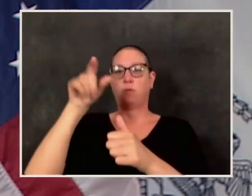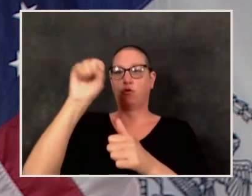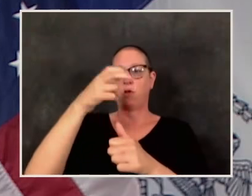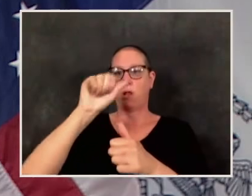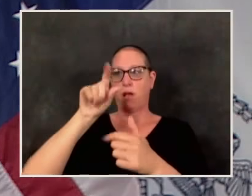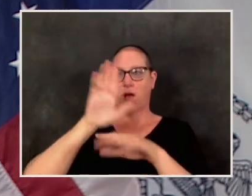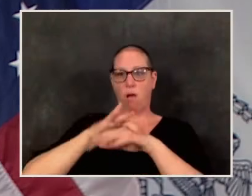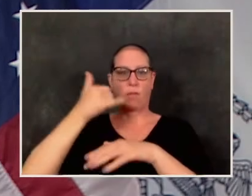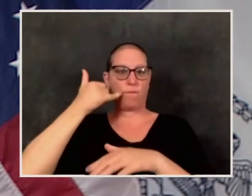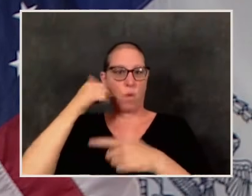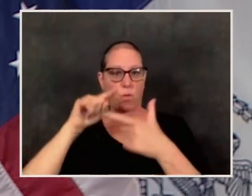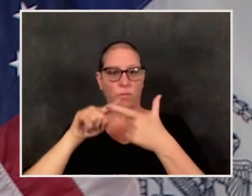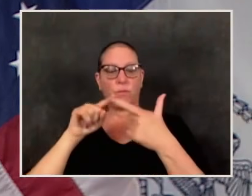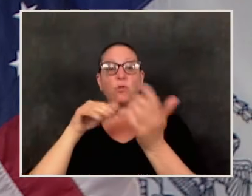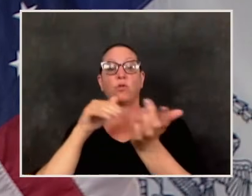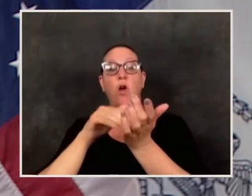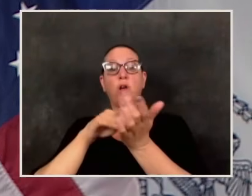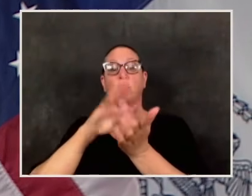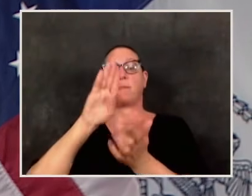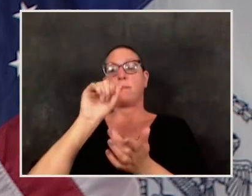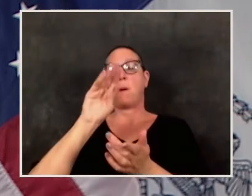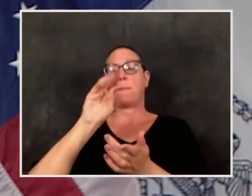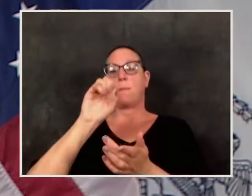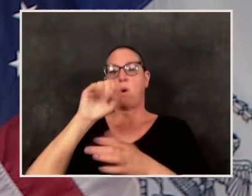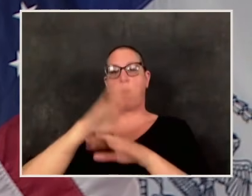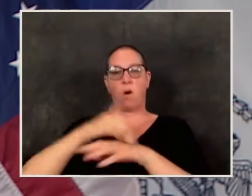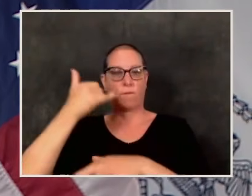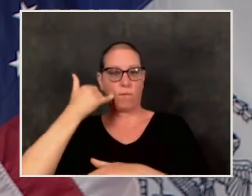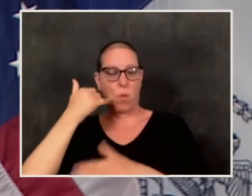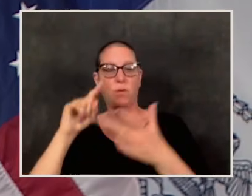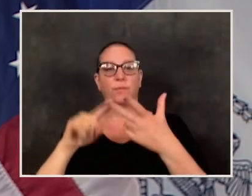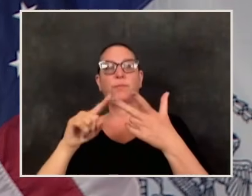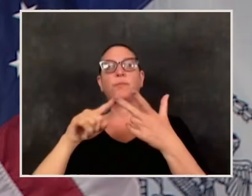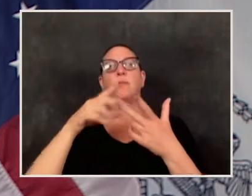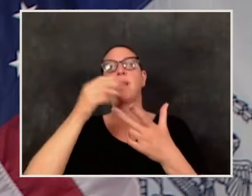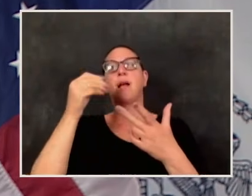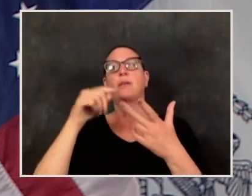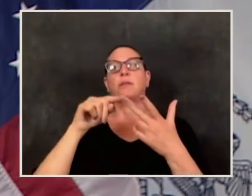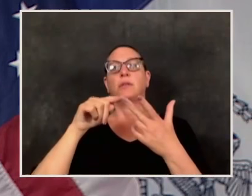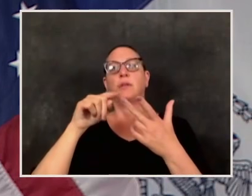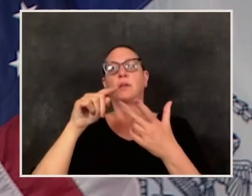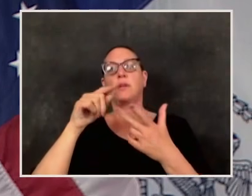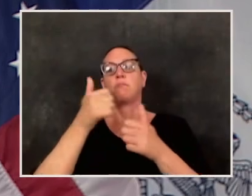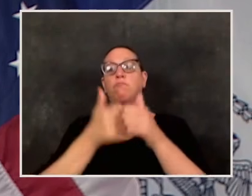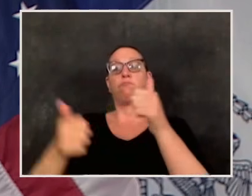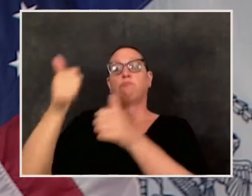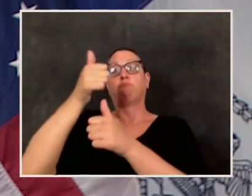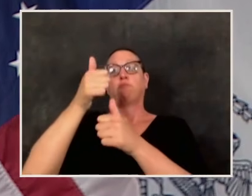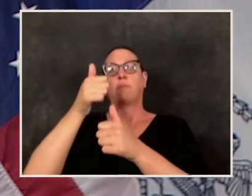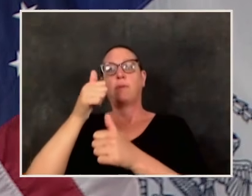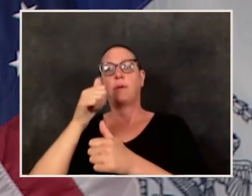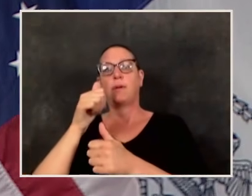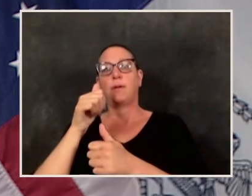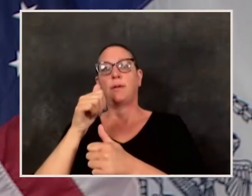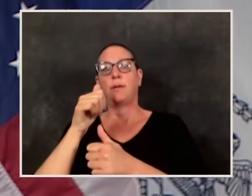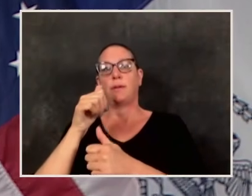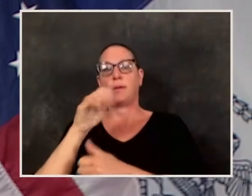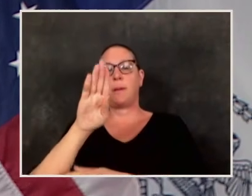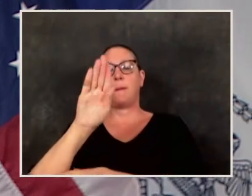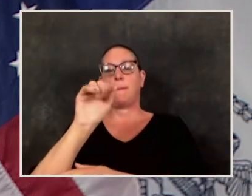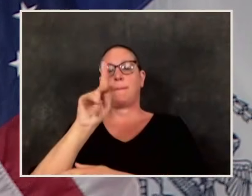Banks, and Senior Advisor Dr. Varma on the phone. With that, I will start with Ashley from the New York Times.